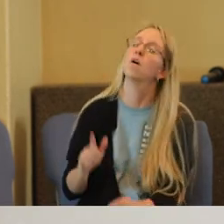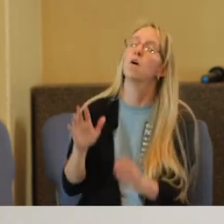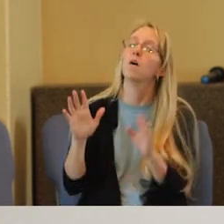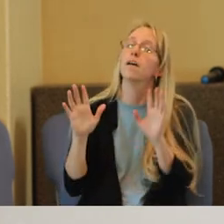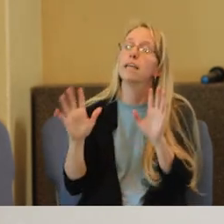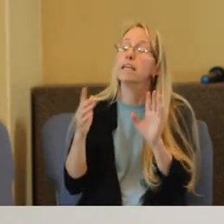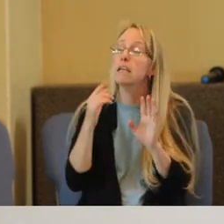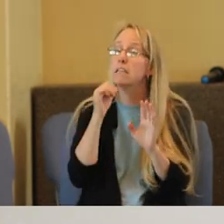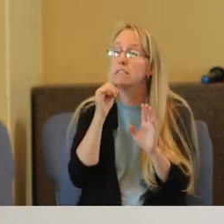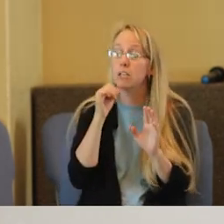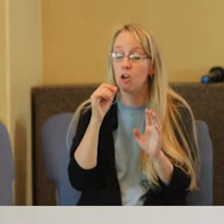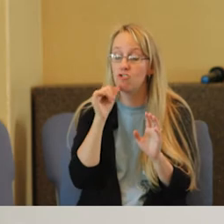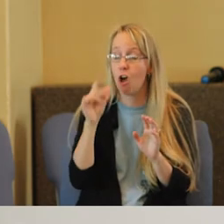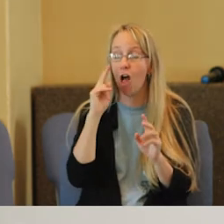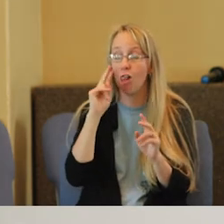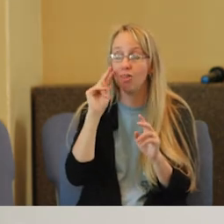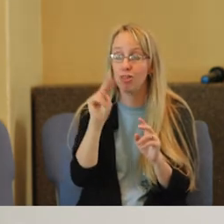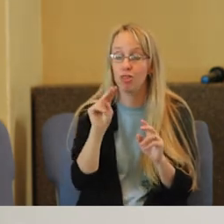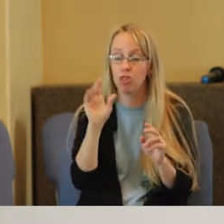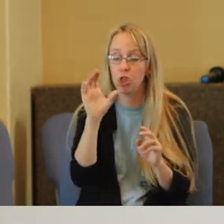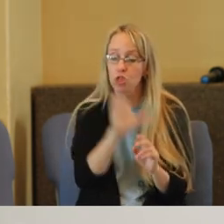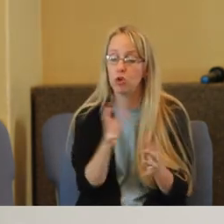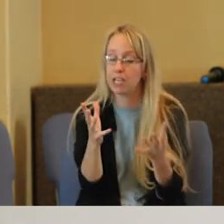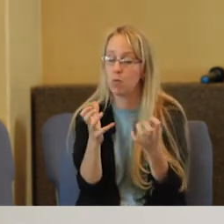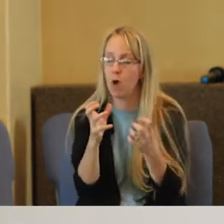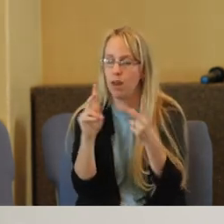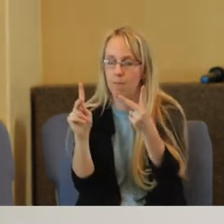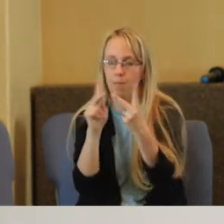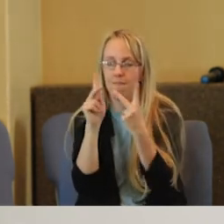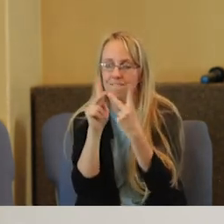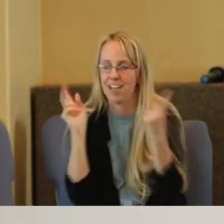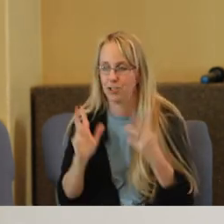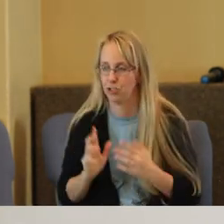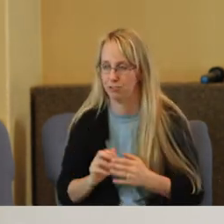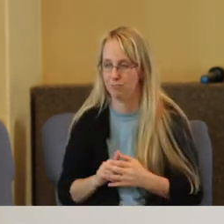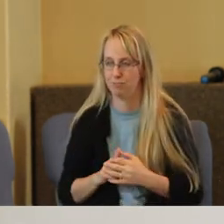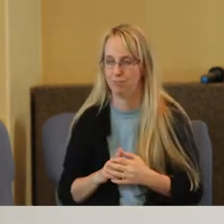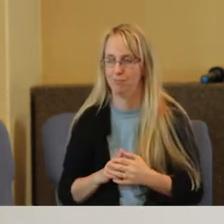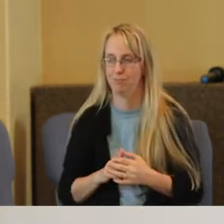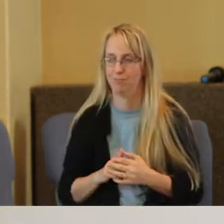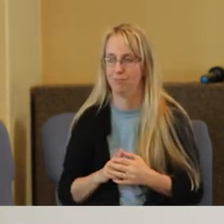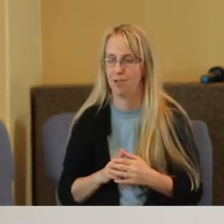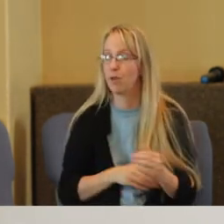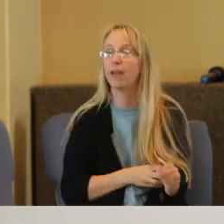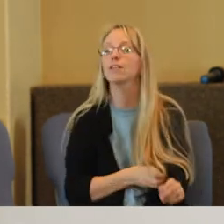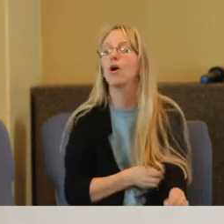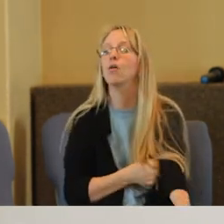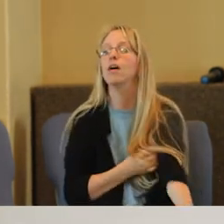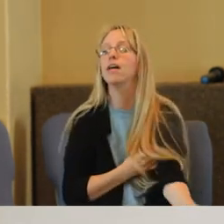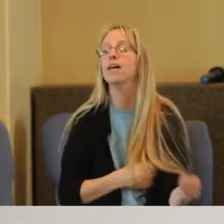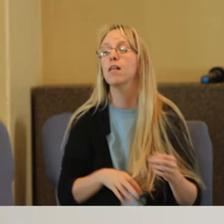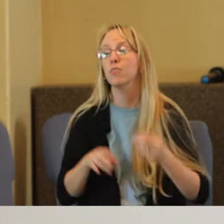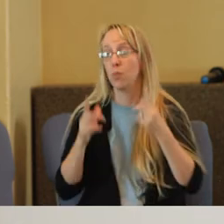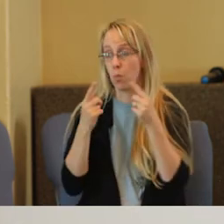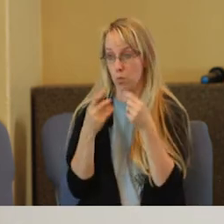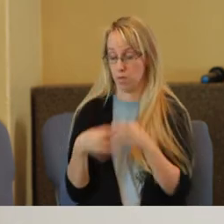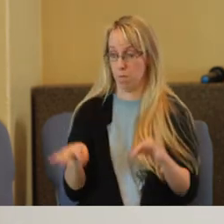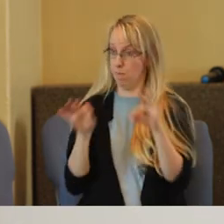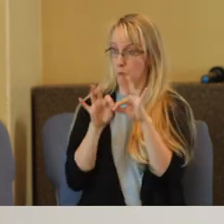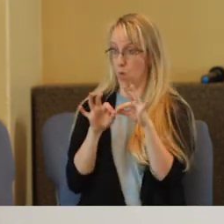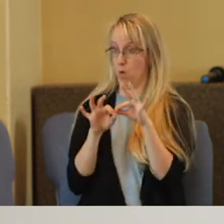He's not looking for perfection, okay? I think the biggest key here is that we have to